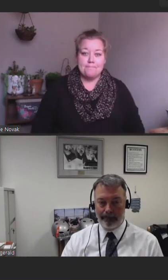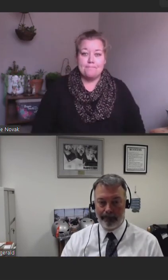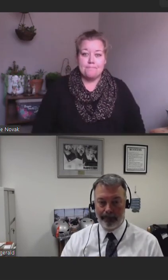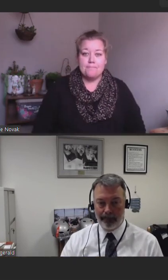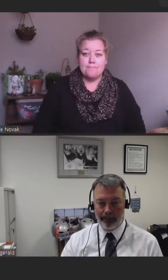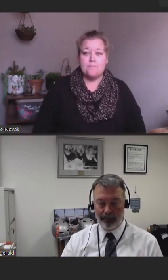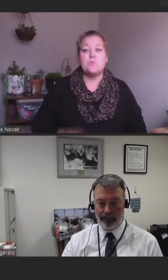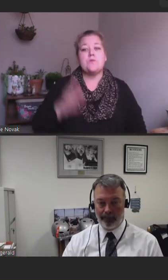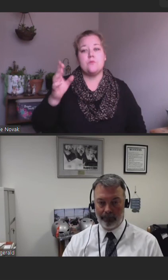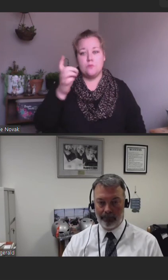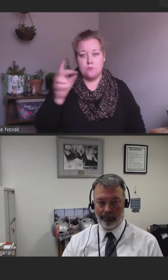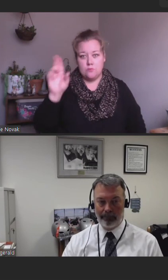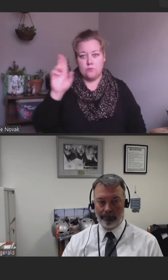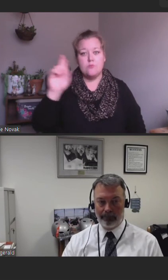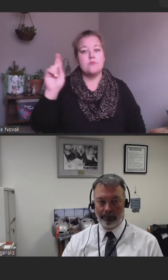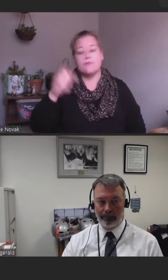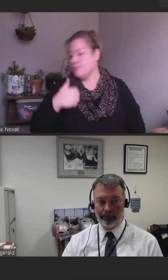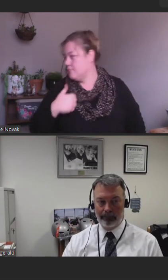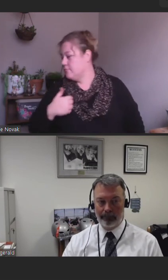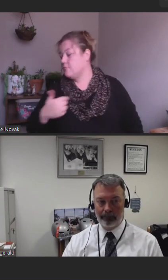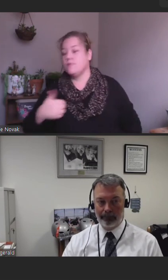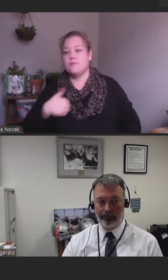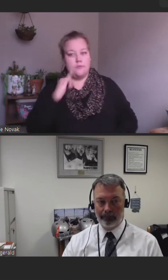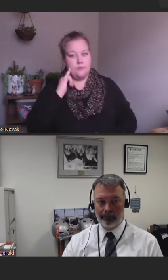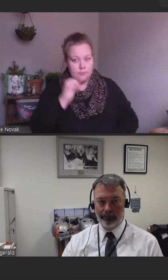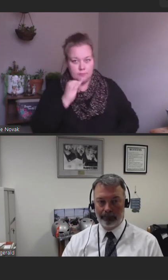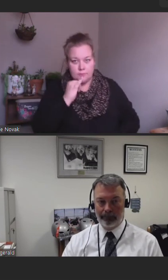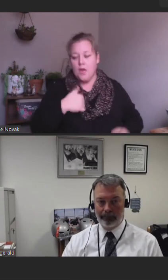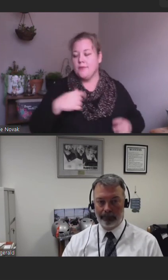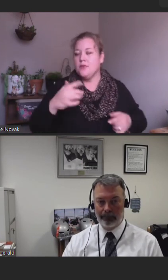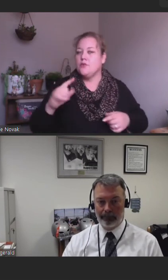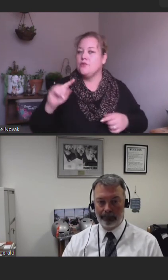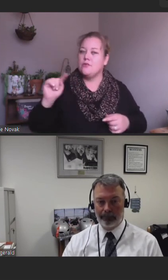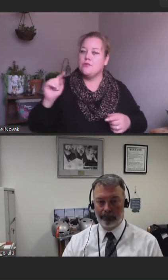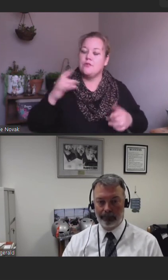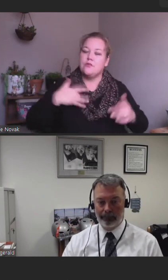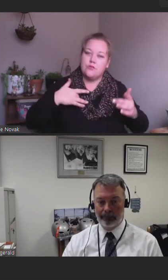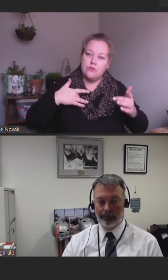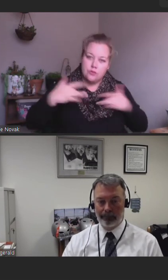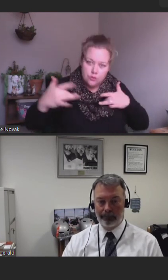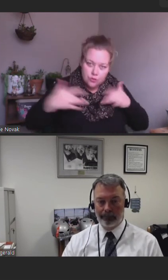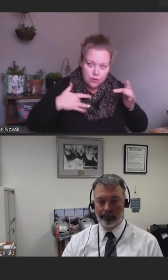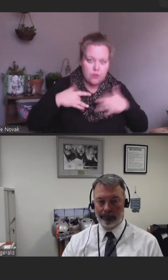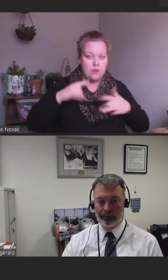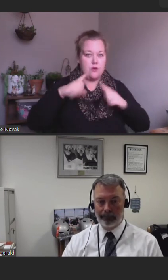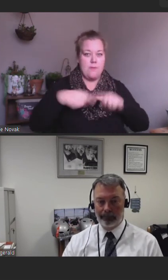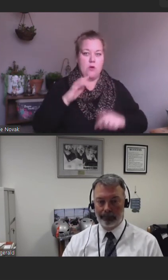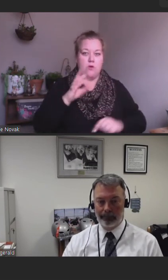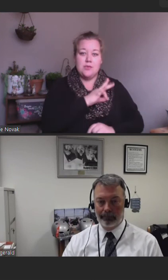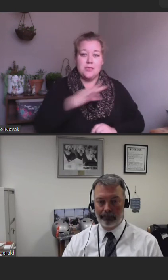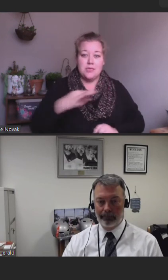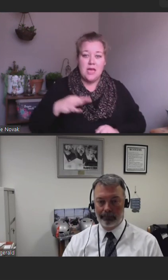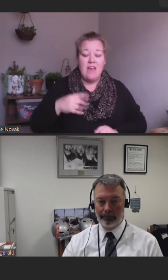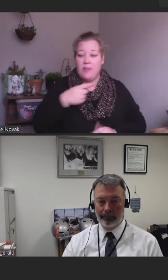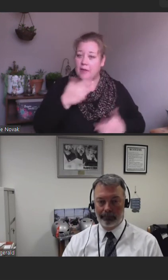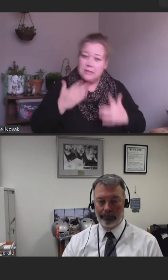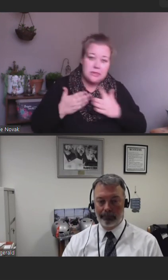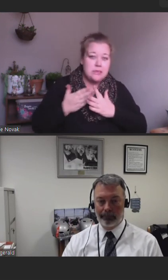I am deeply concerned about our staff and their ability to continue to wade through this